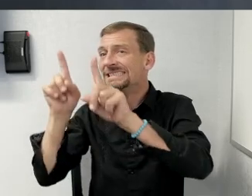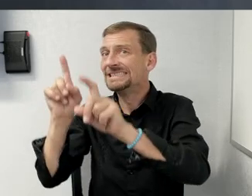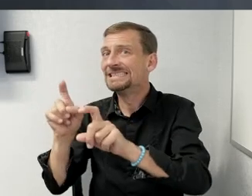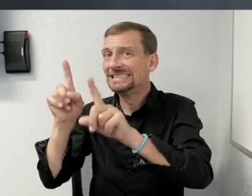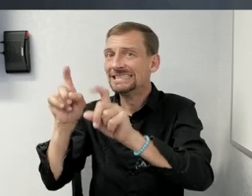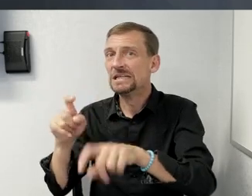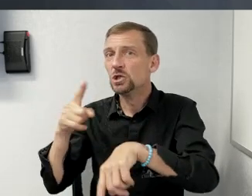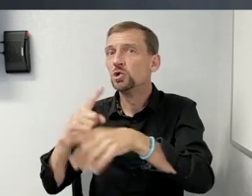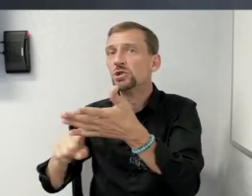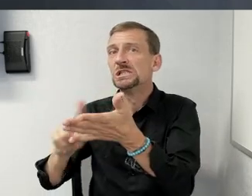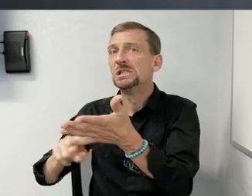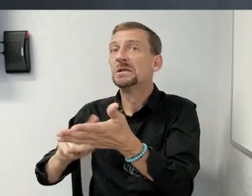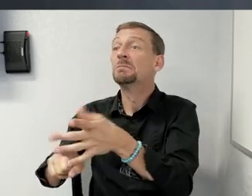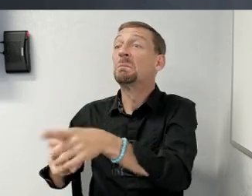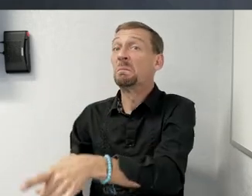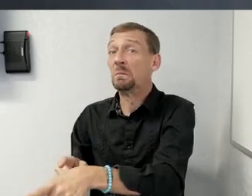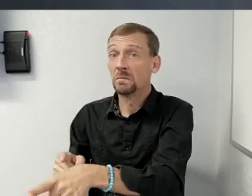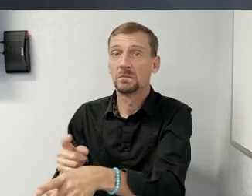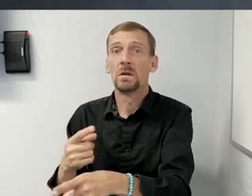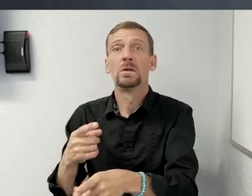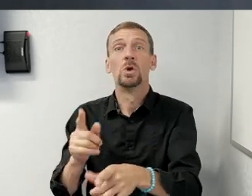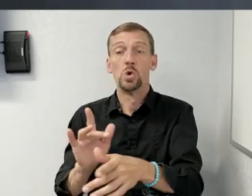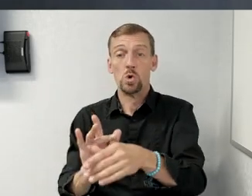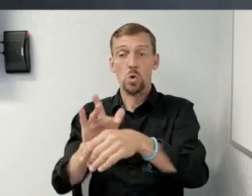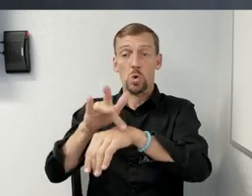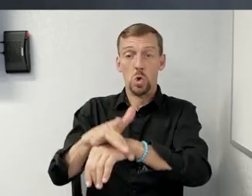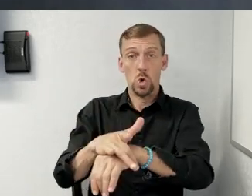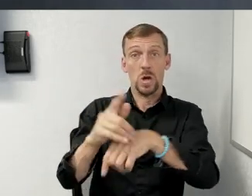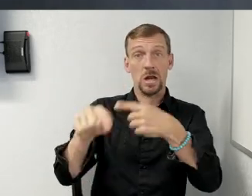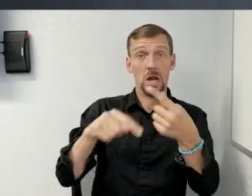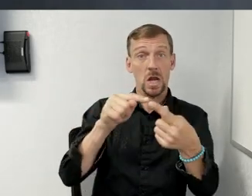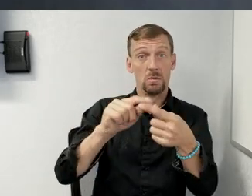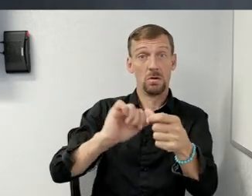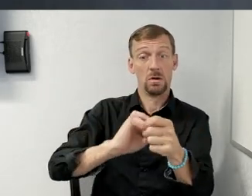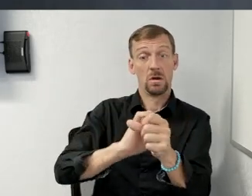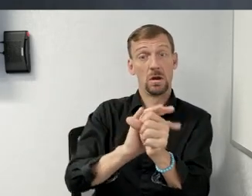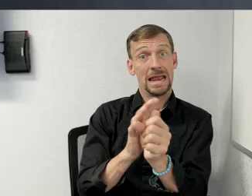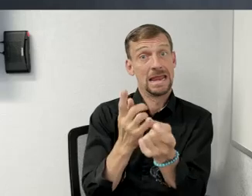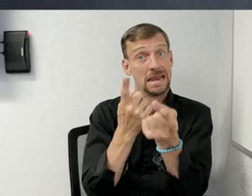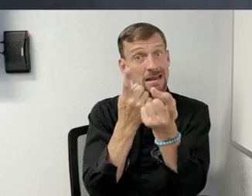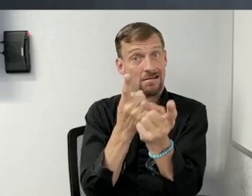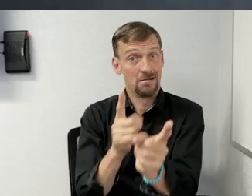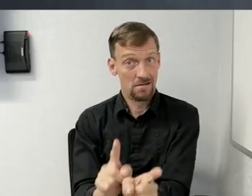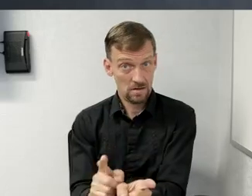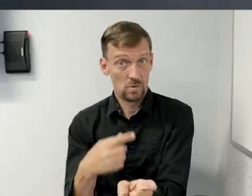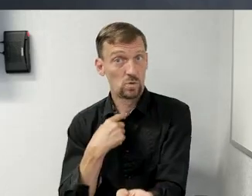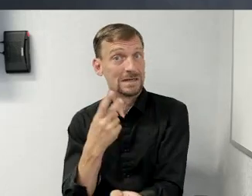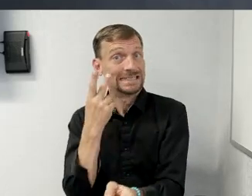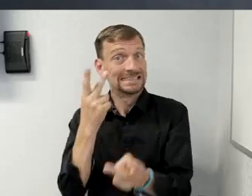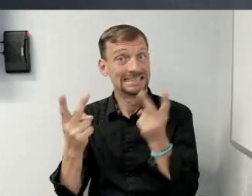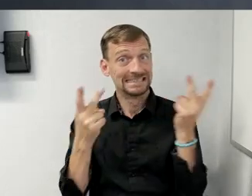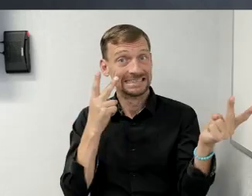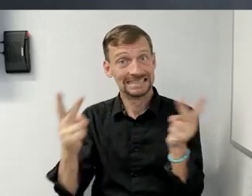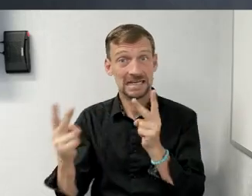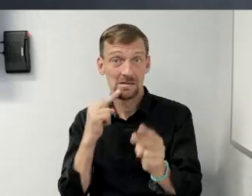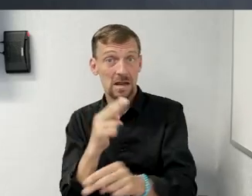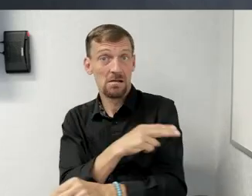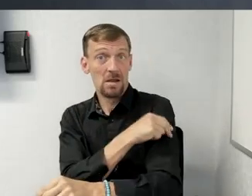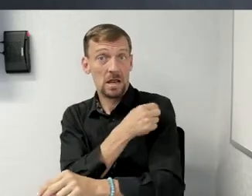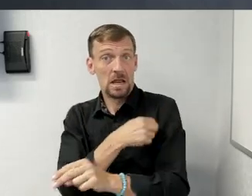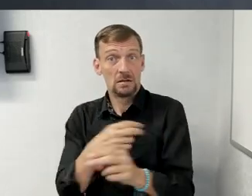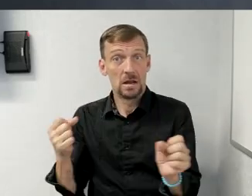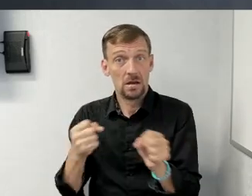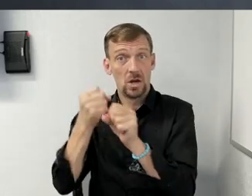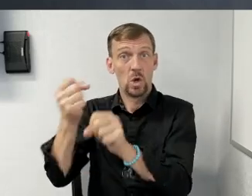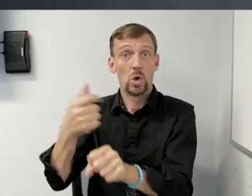and so forth. So early on in this pandemic, when we started seeing hospitalizations, we dedicated that